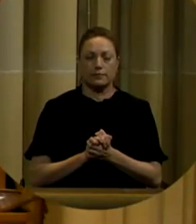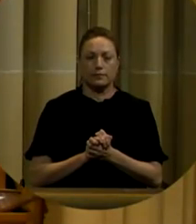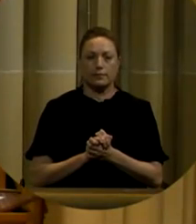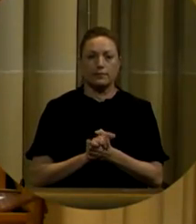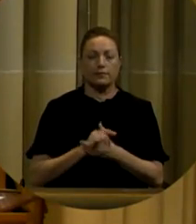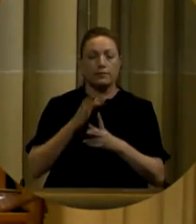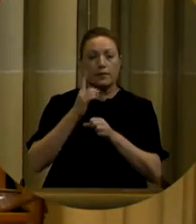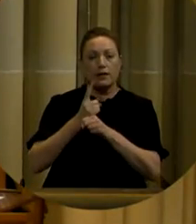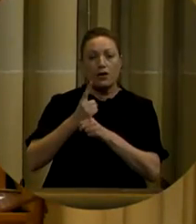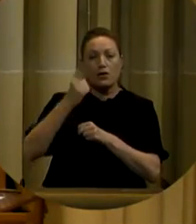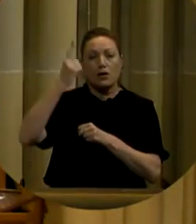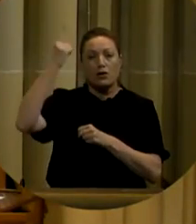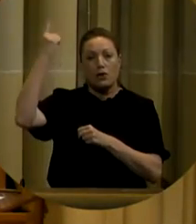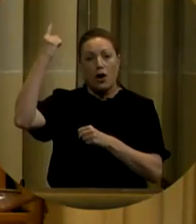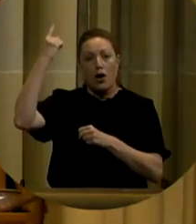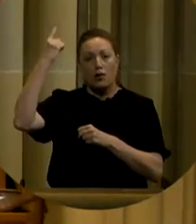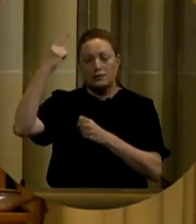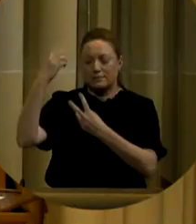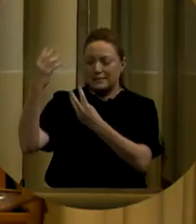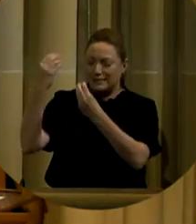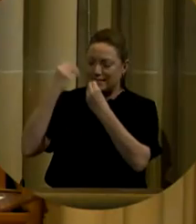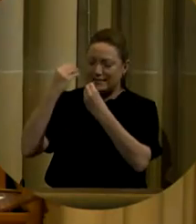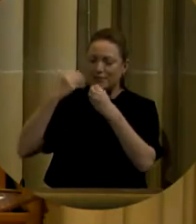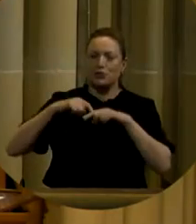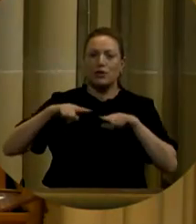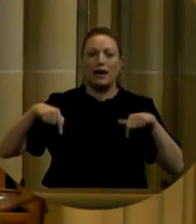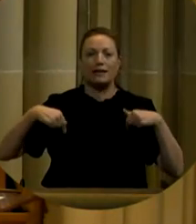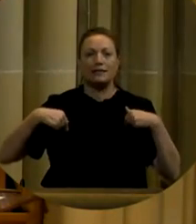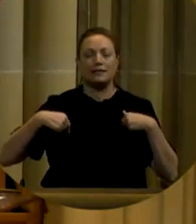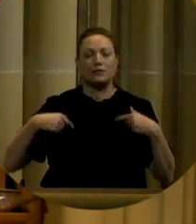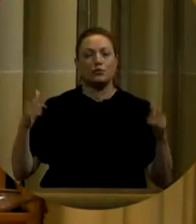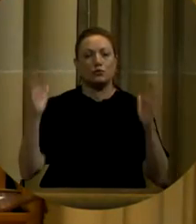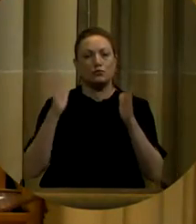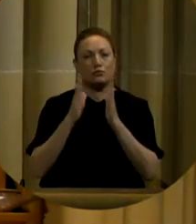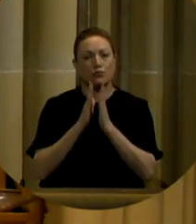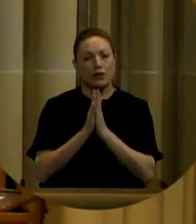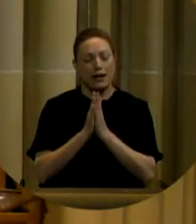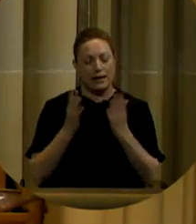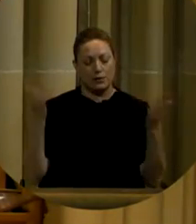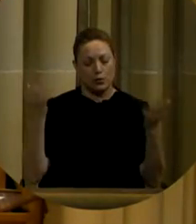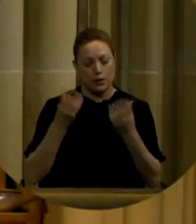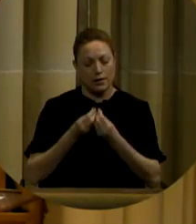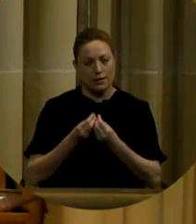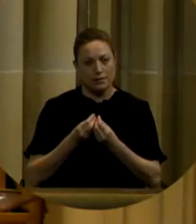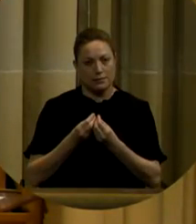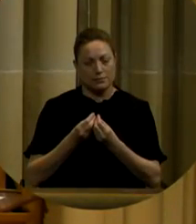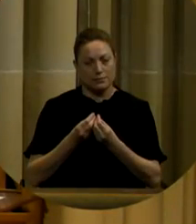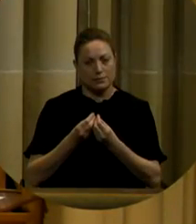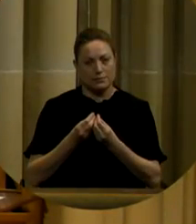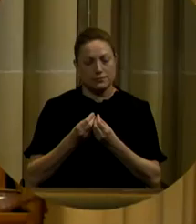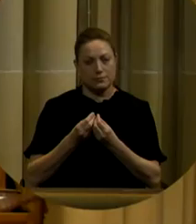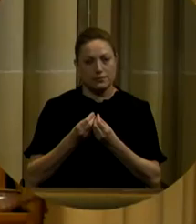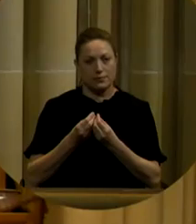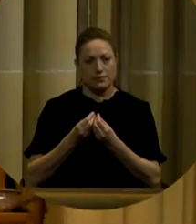At the Saviour's command and formed by divine teaching, we dare to say,